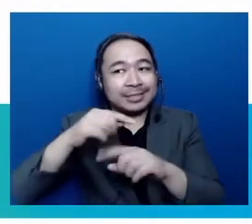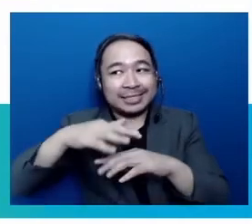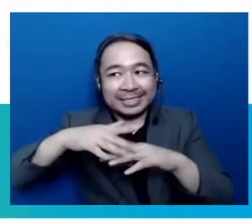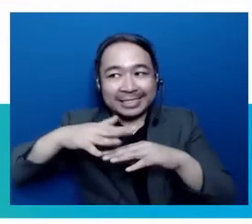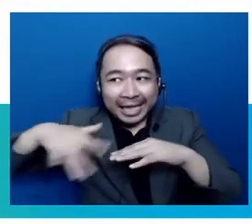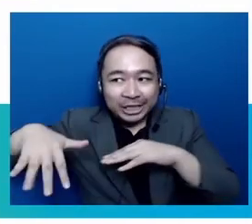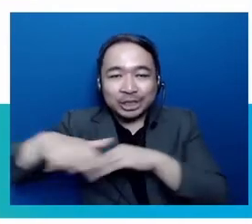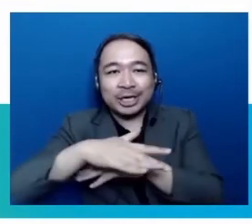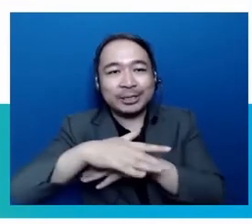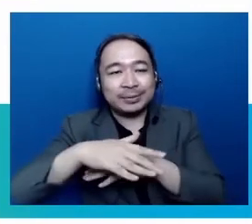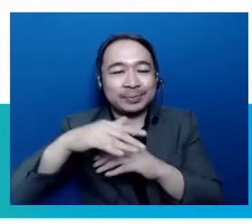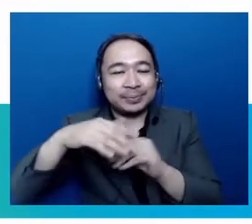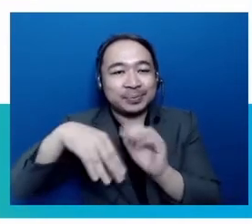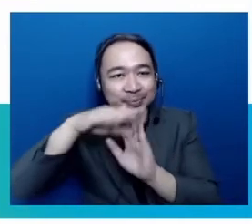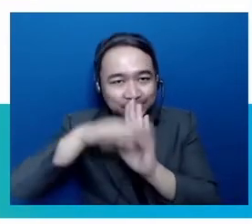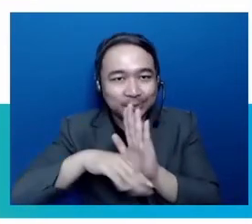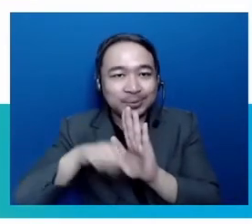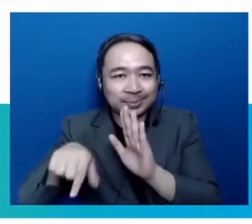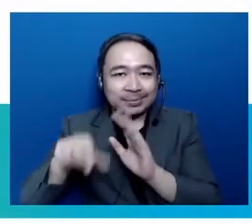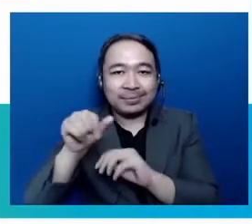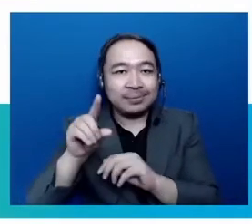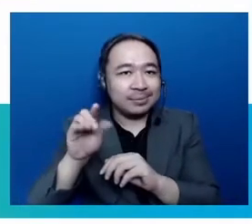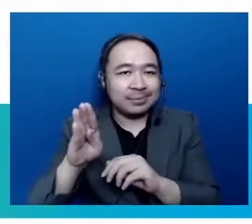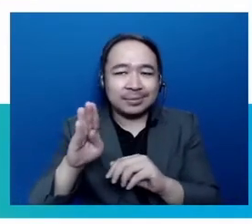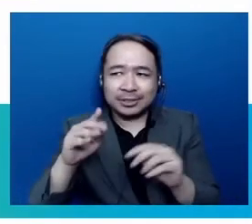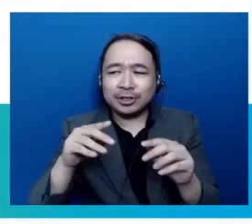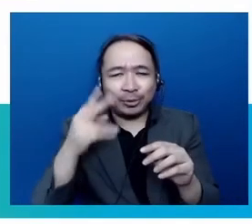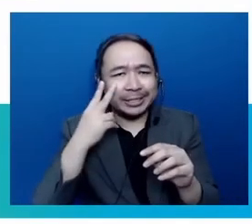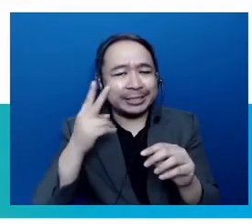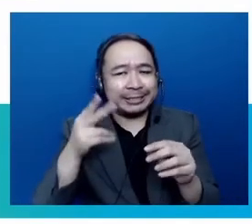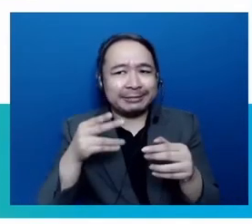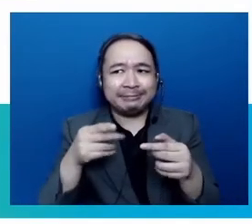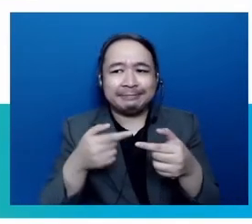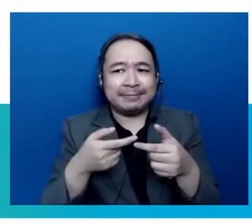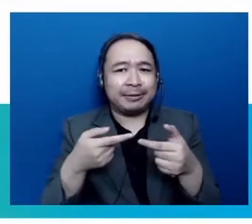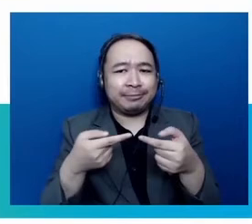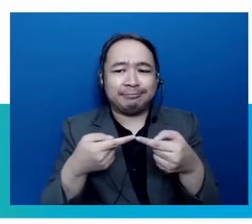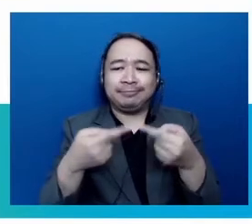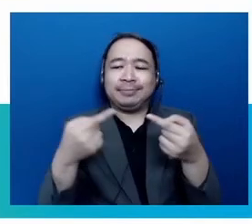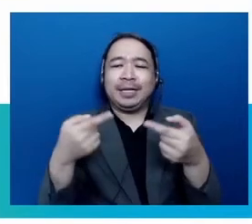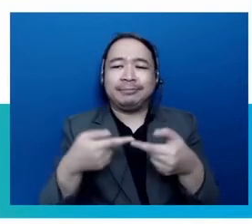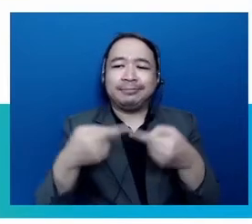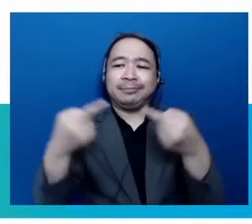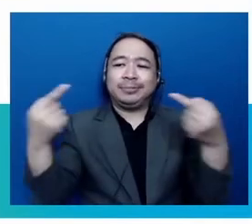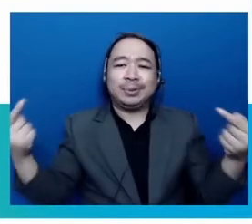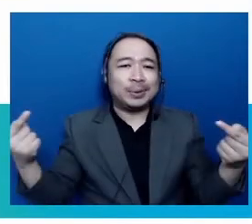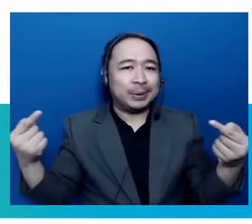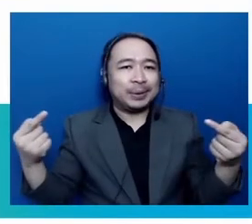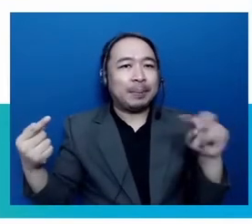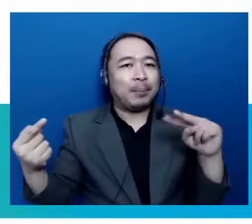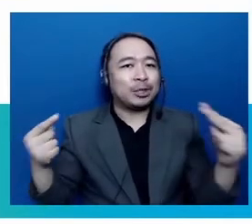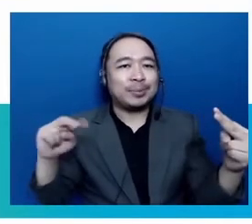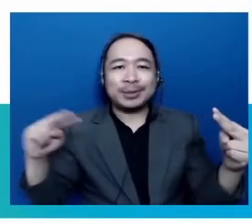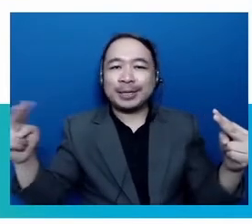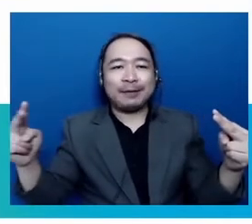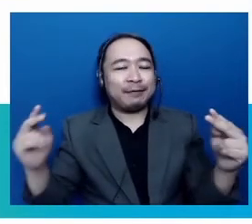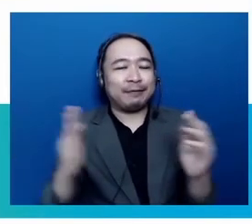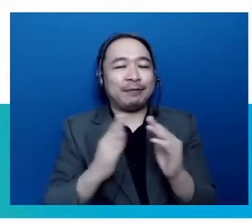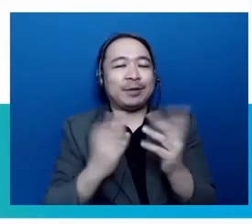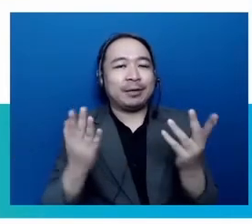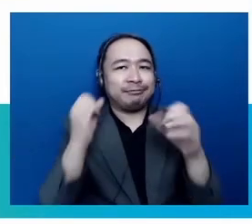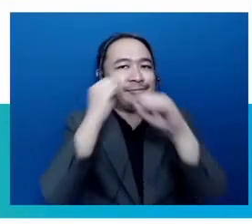a very different perspective that sees both sides. And I think ADB in the last few years has